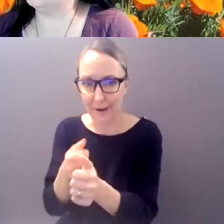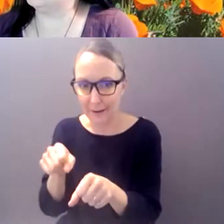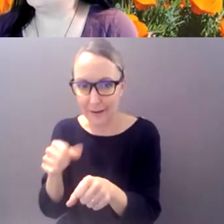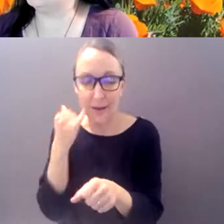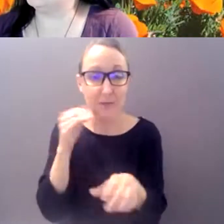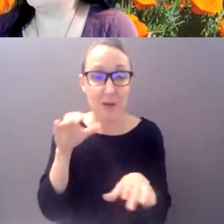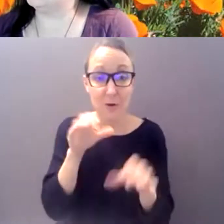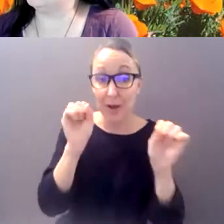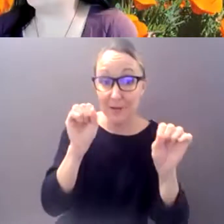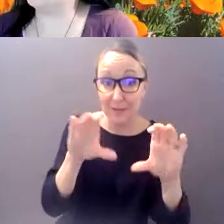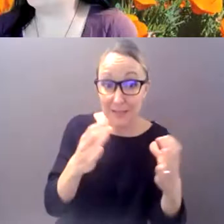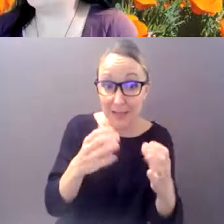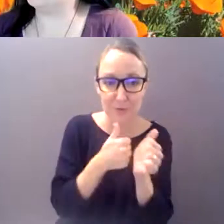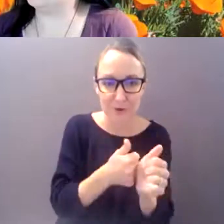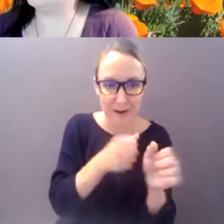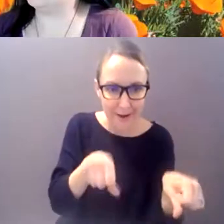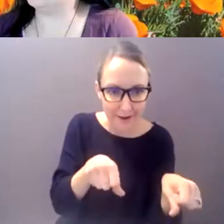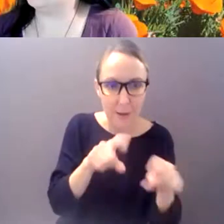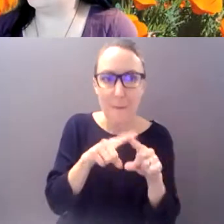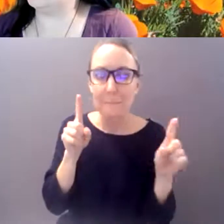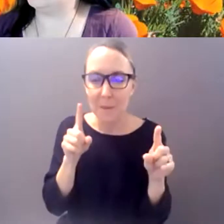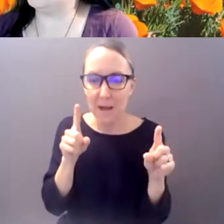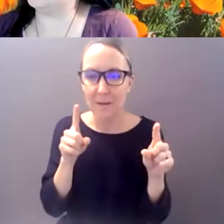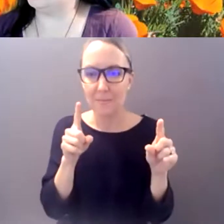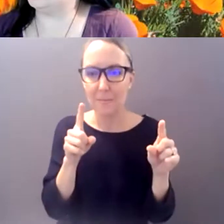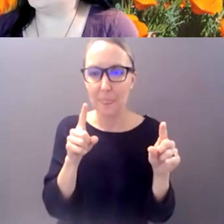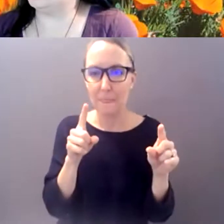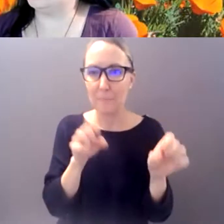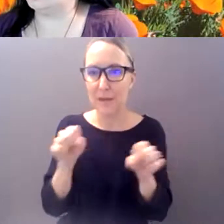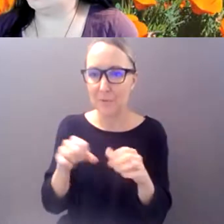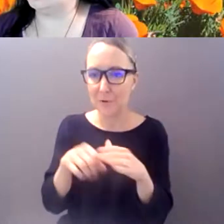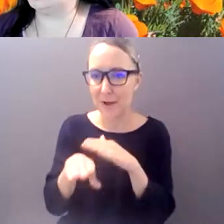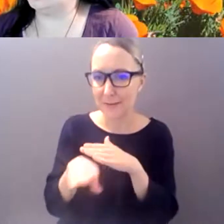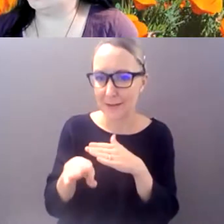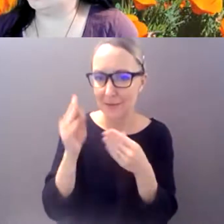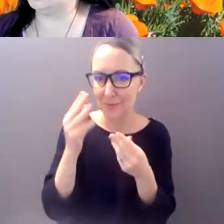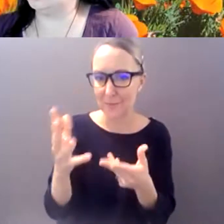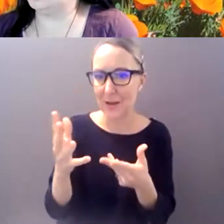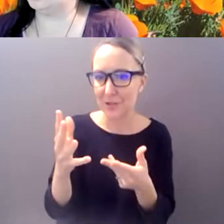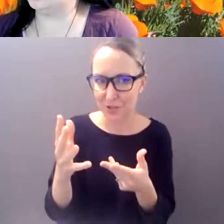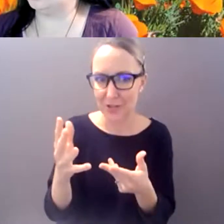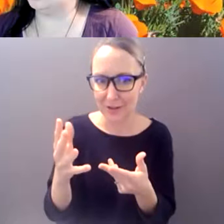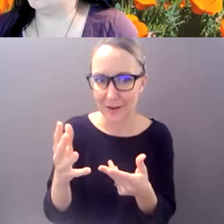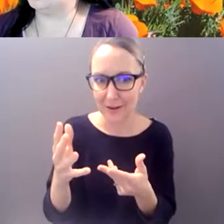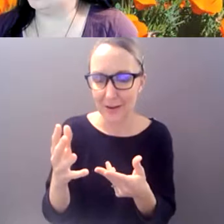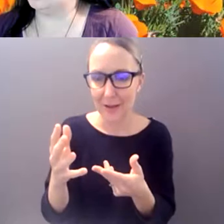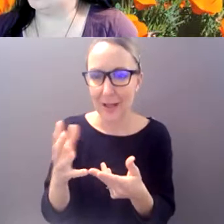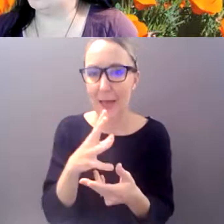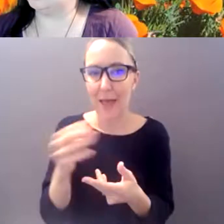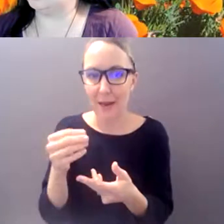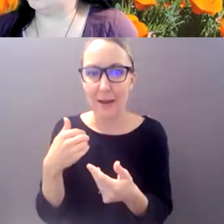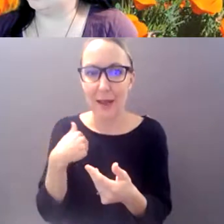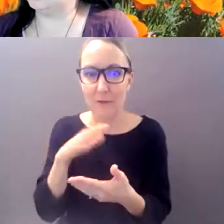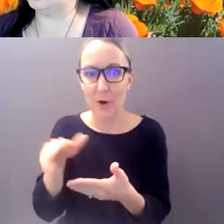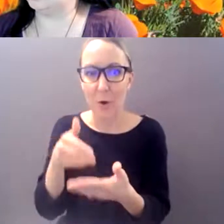it. But I think being able to, access information back to us is a missing